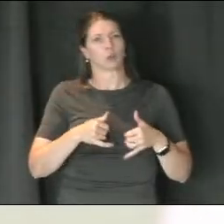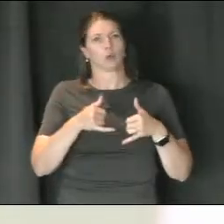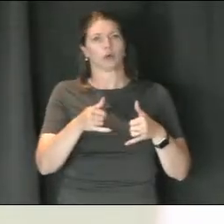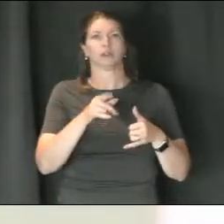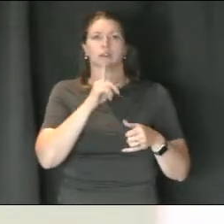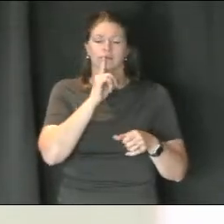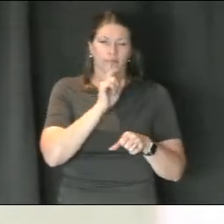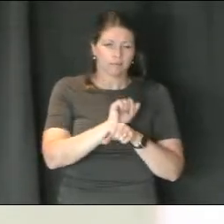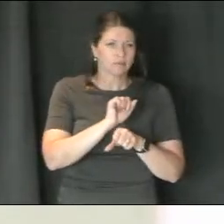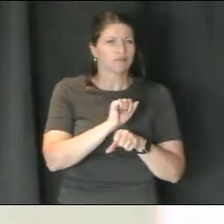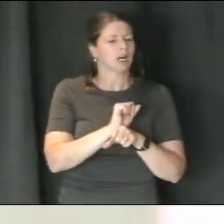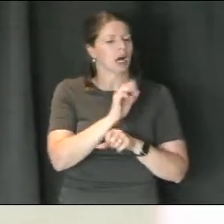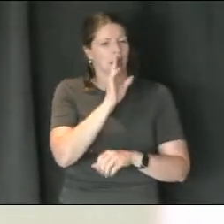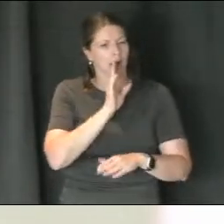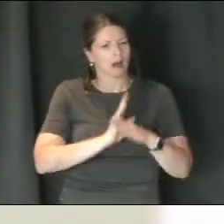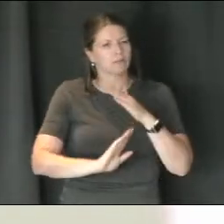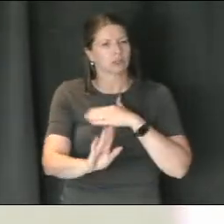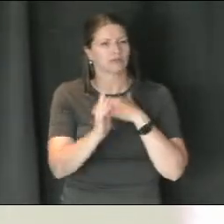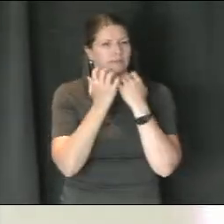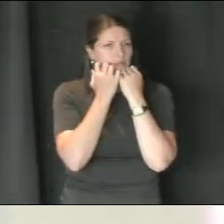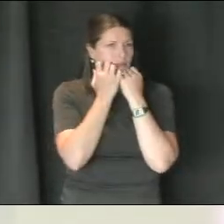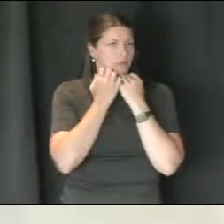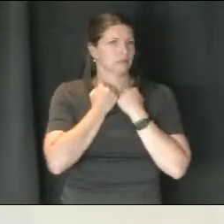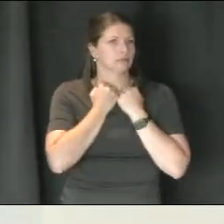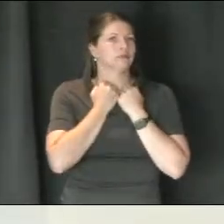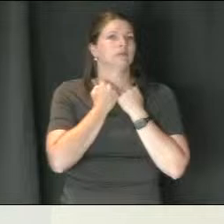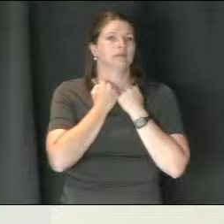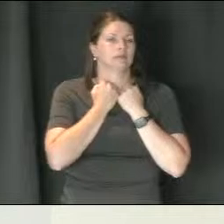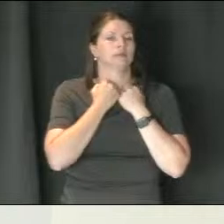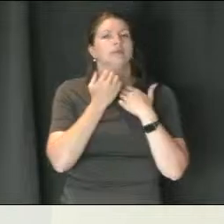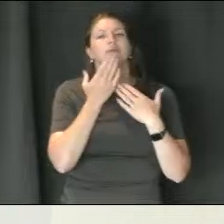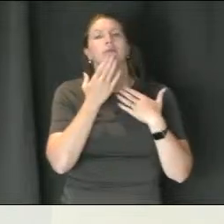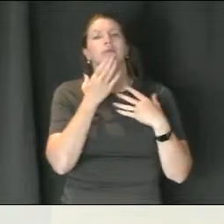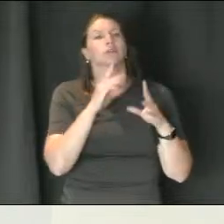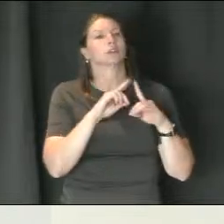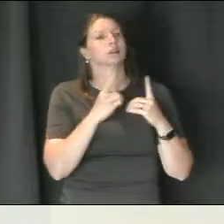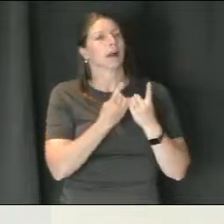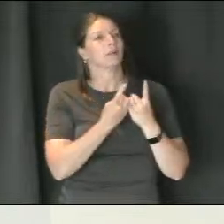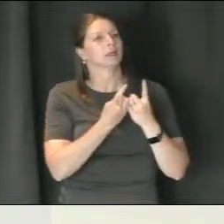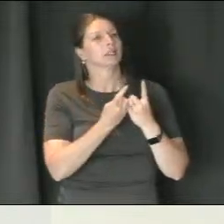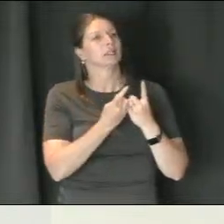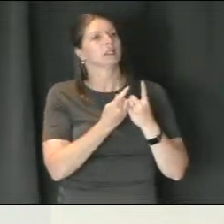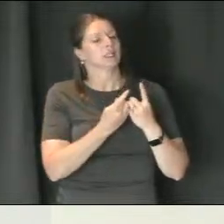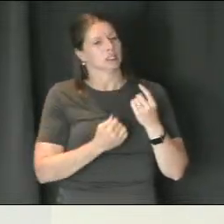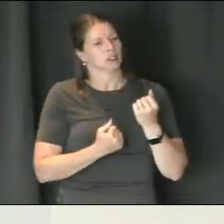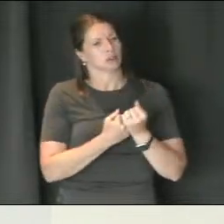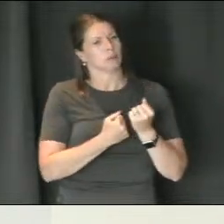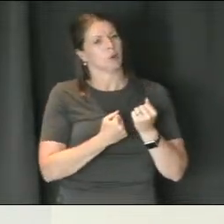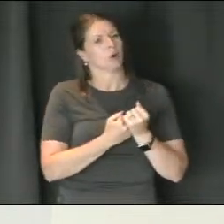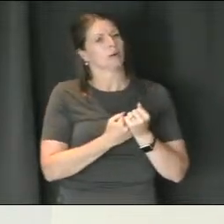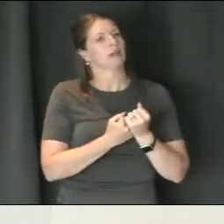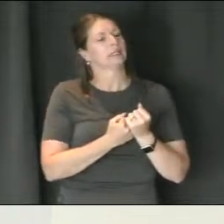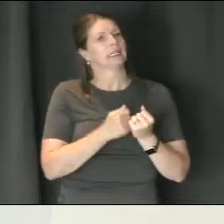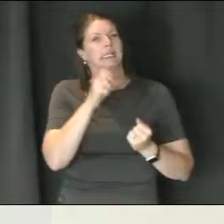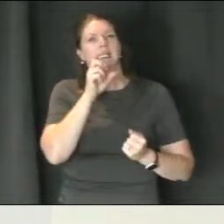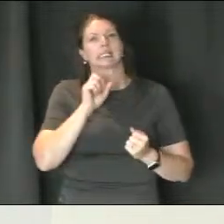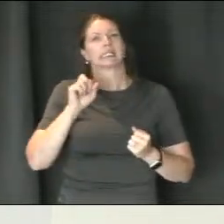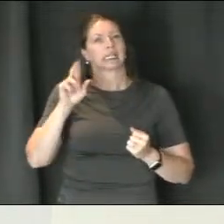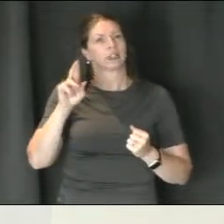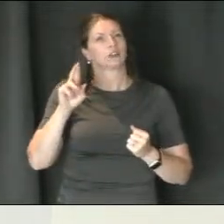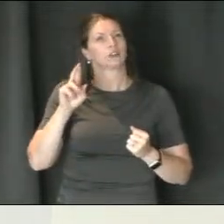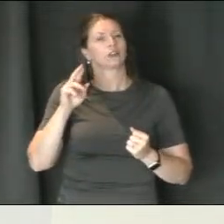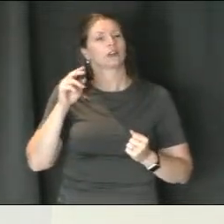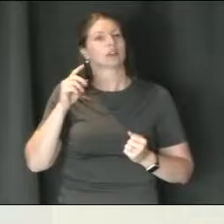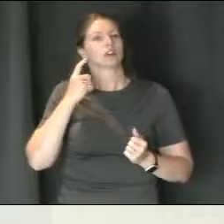truly humbled and appreciative. Thank you to the department for sponsoring Seniors of Distinction Awards since